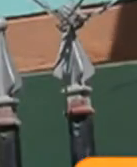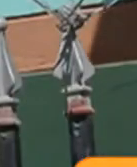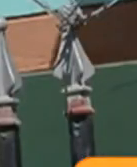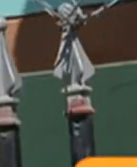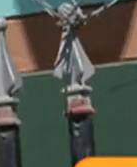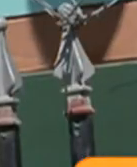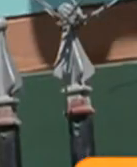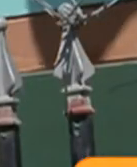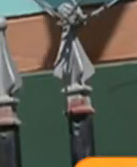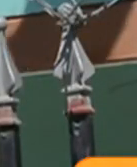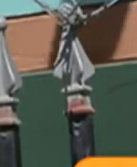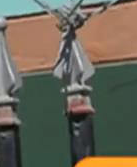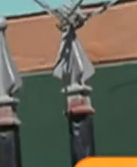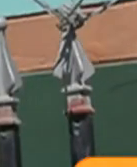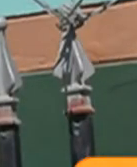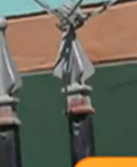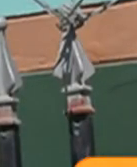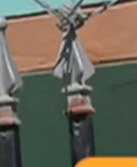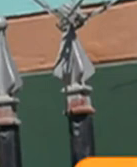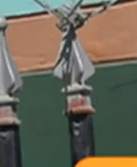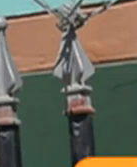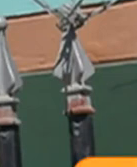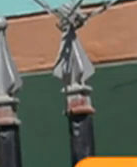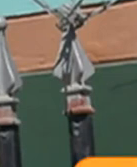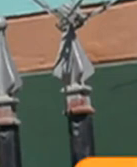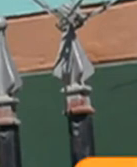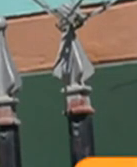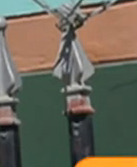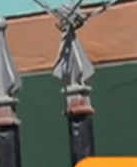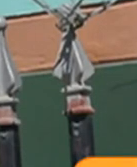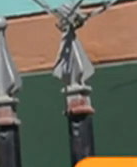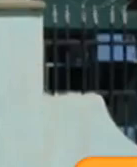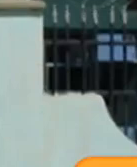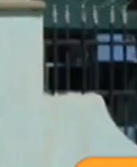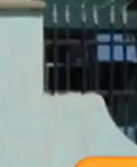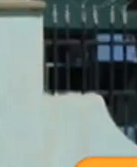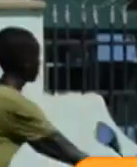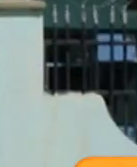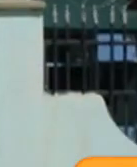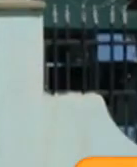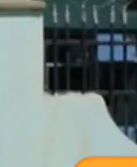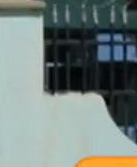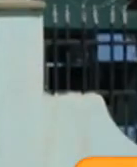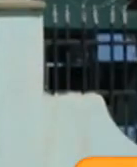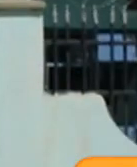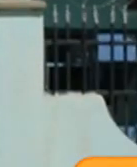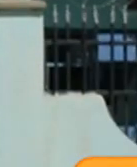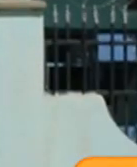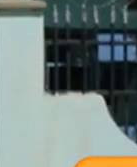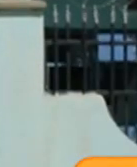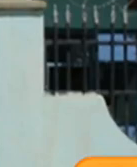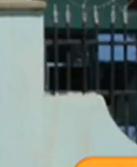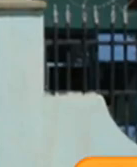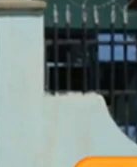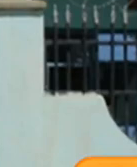the tender was irregularly awarded to Ekuriagete Enterprises Limited. It has since been established that one